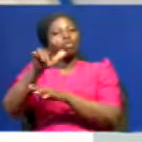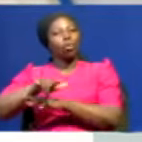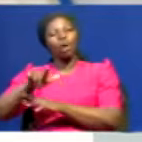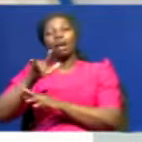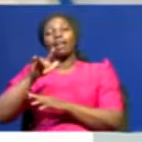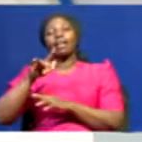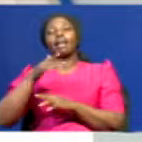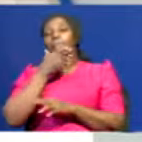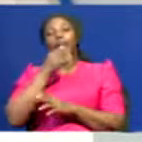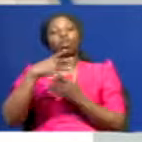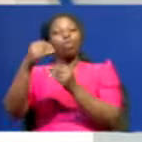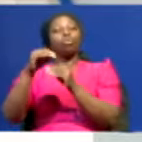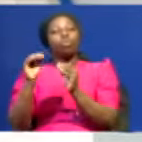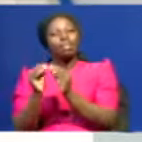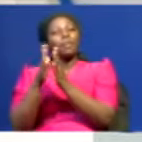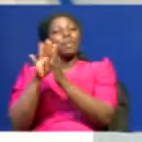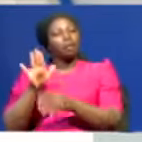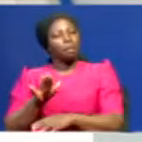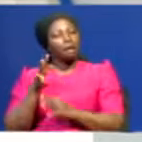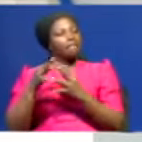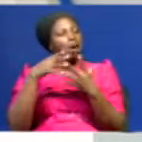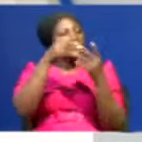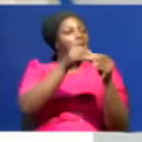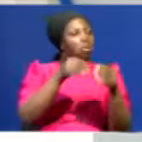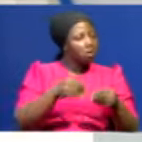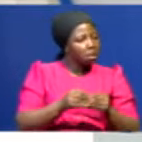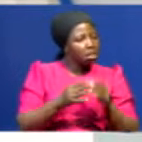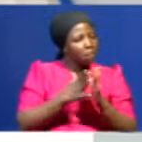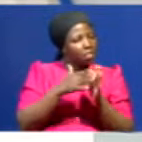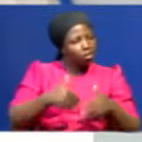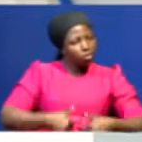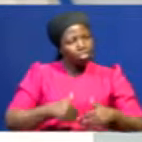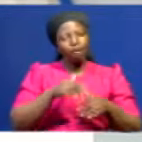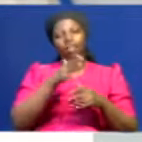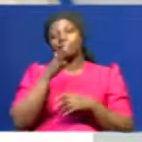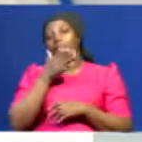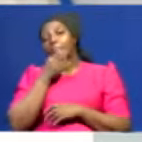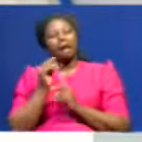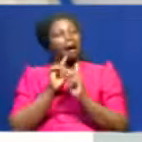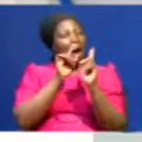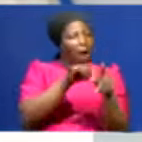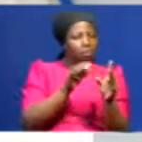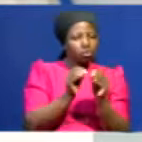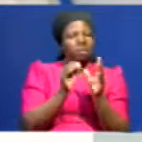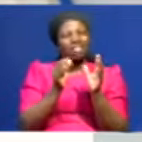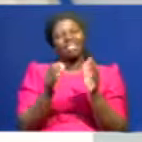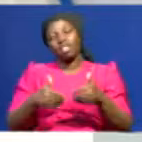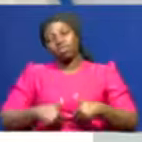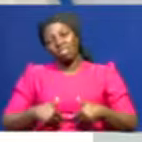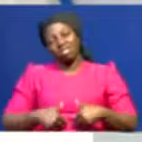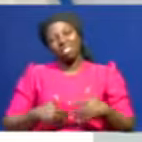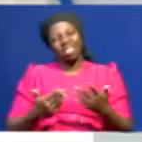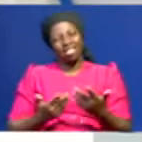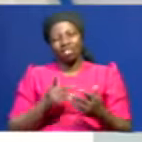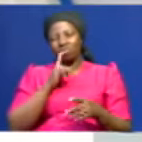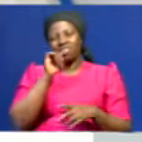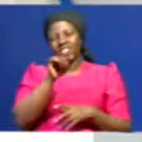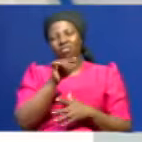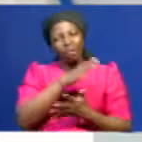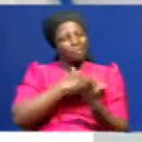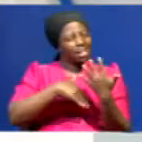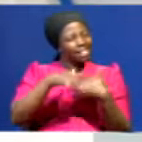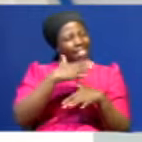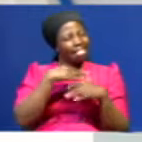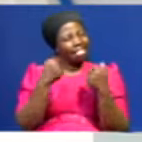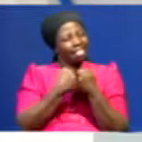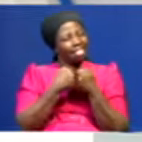meet women. If I went to meet the youth, the next location, men went to meet the youth. And it was a mixed grill